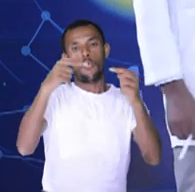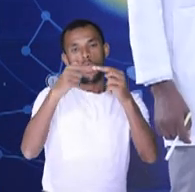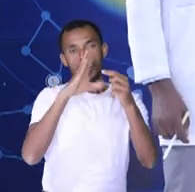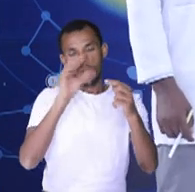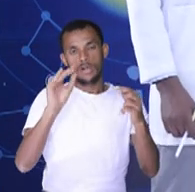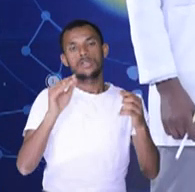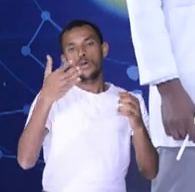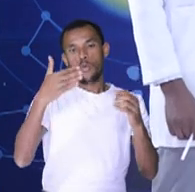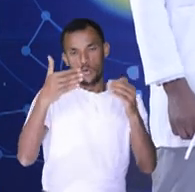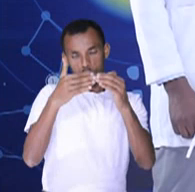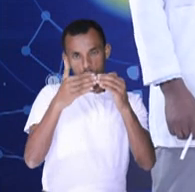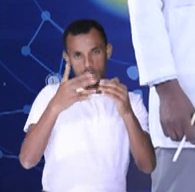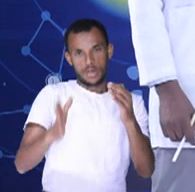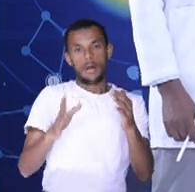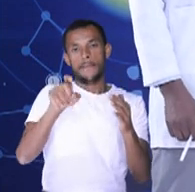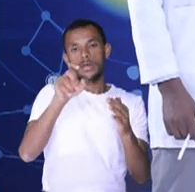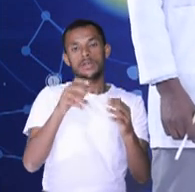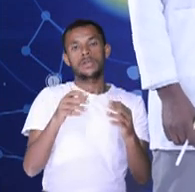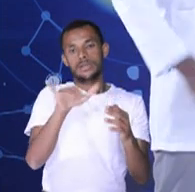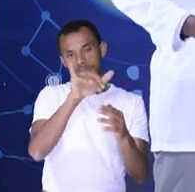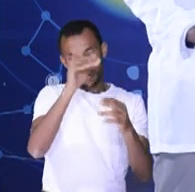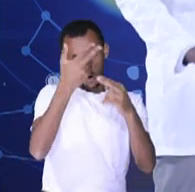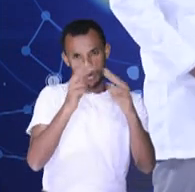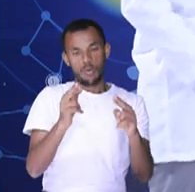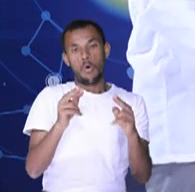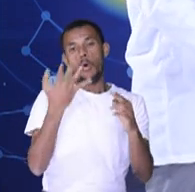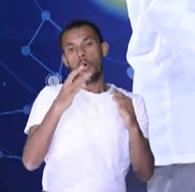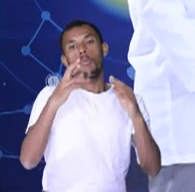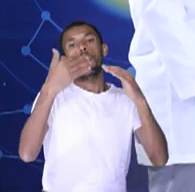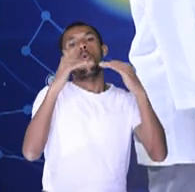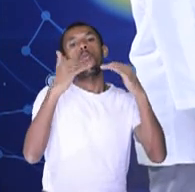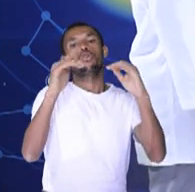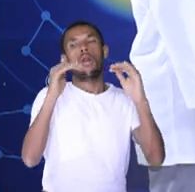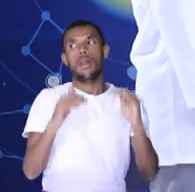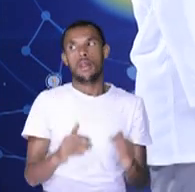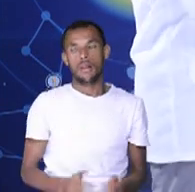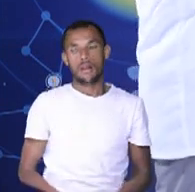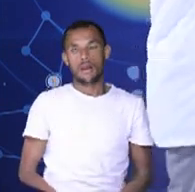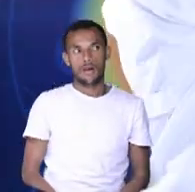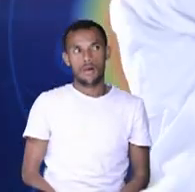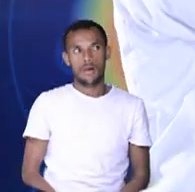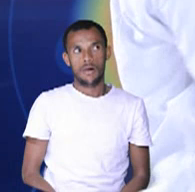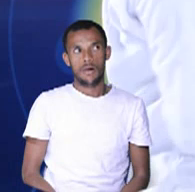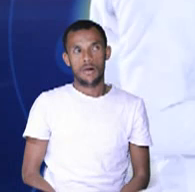the corresponding sides must have the same ratio, or they must be proportional. They must be